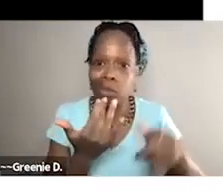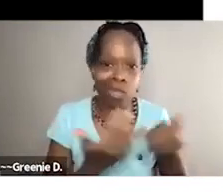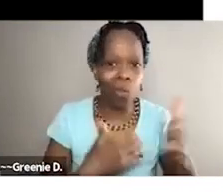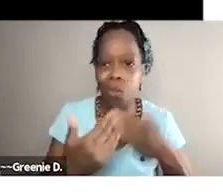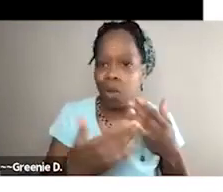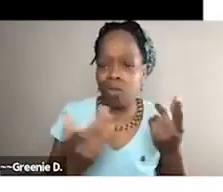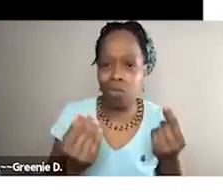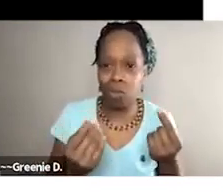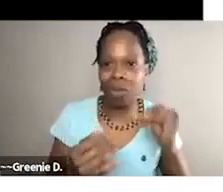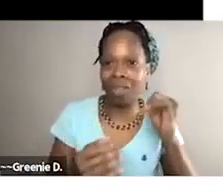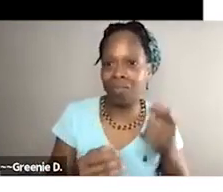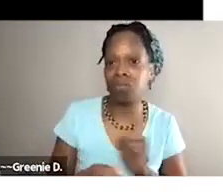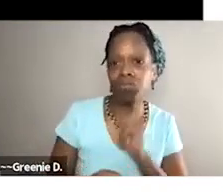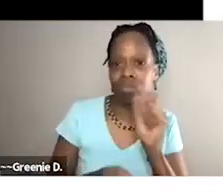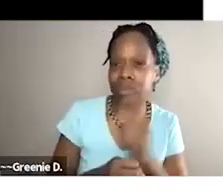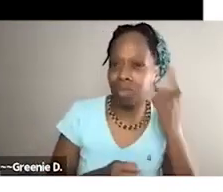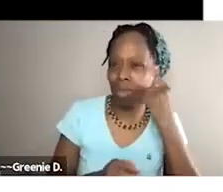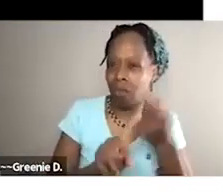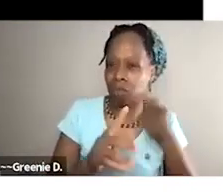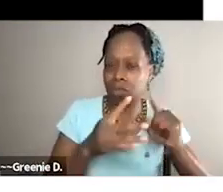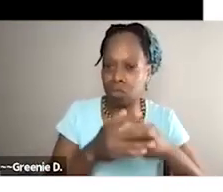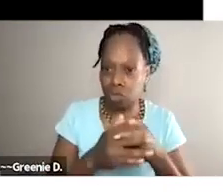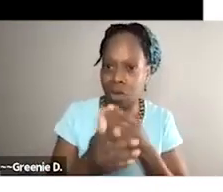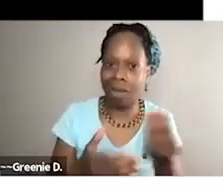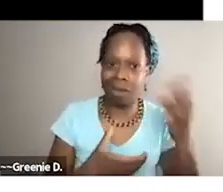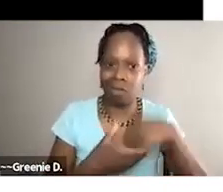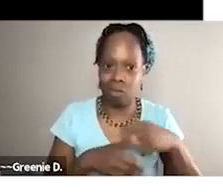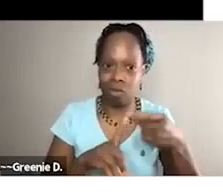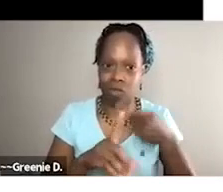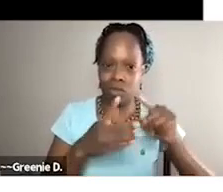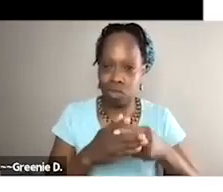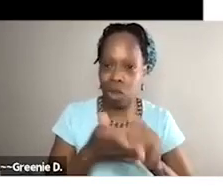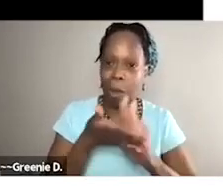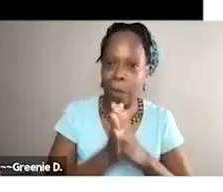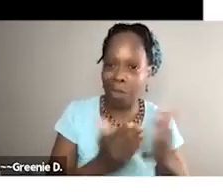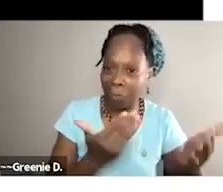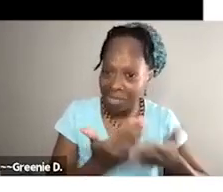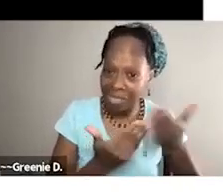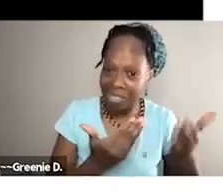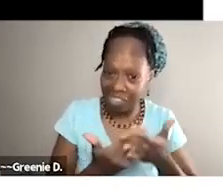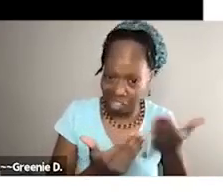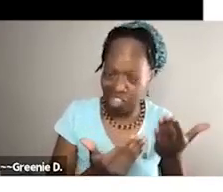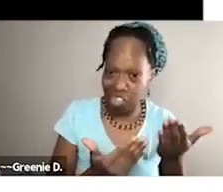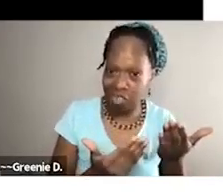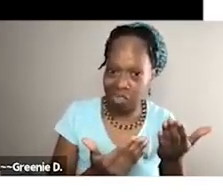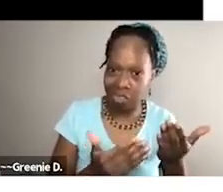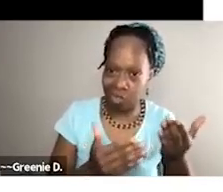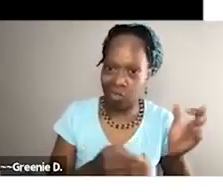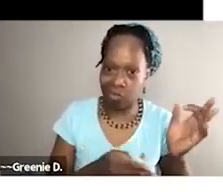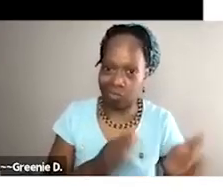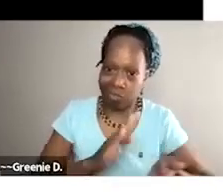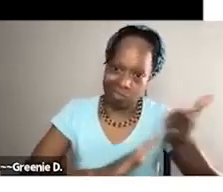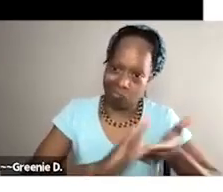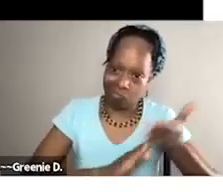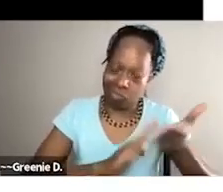know, if it's actually thought of from the very beginning and put in, it's a lot easier actually to facilitate. And, you